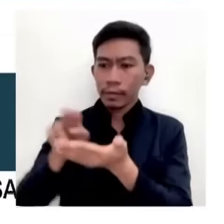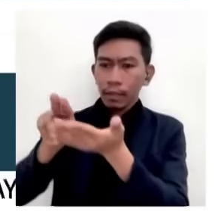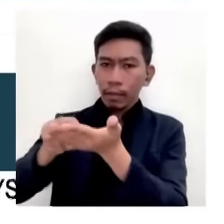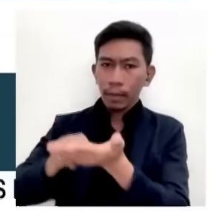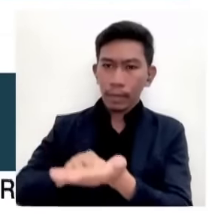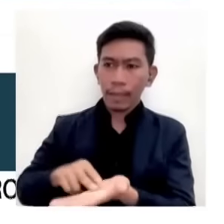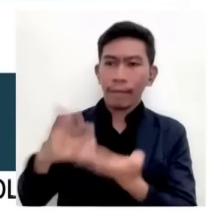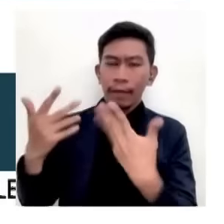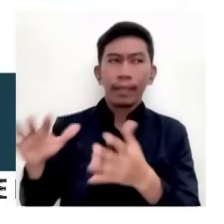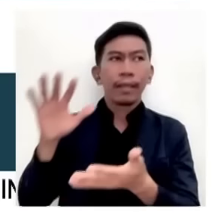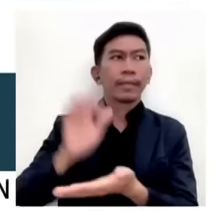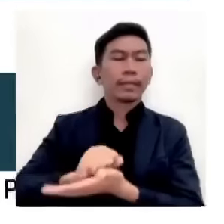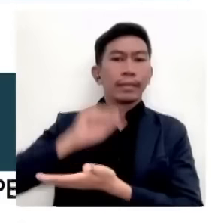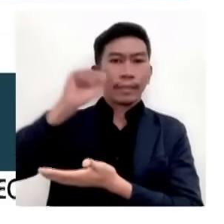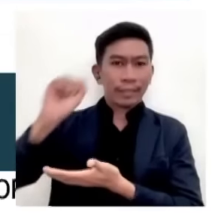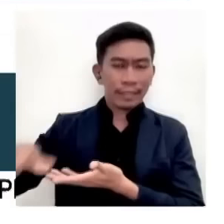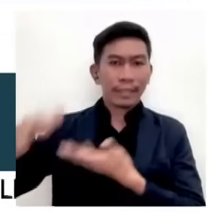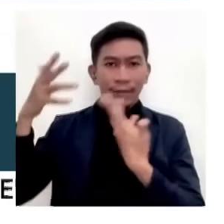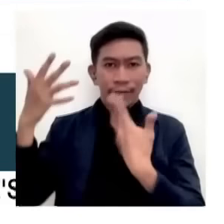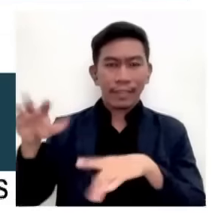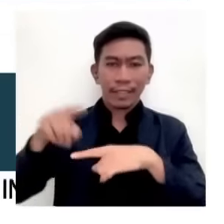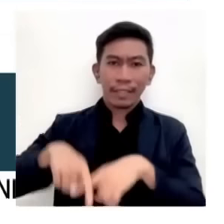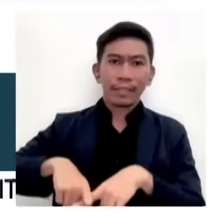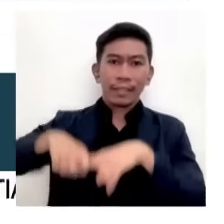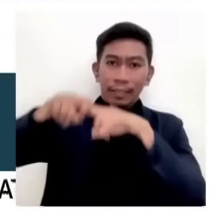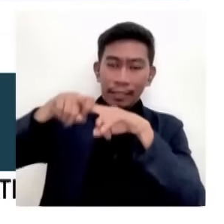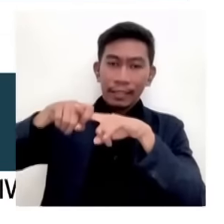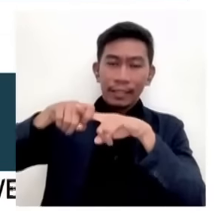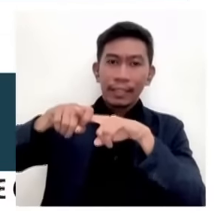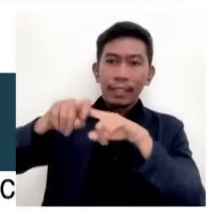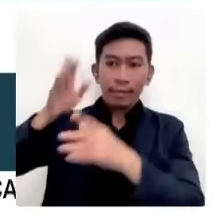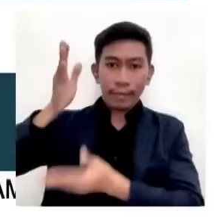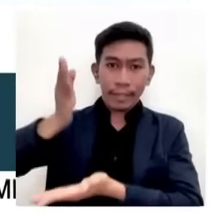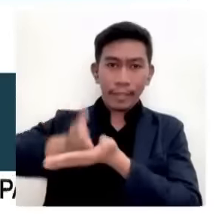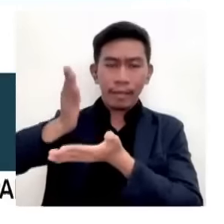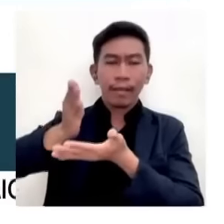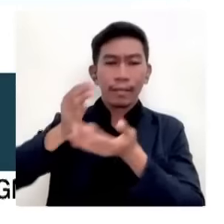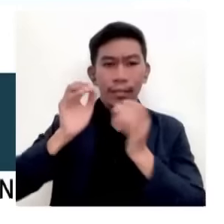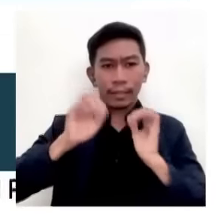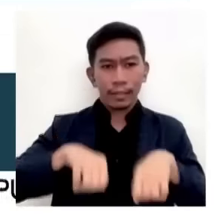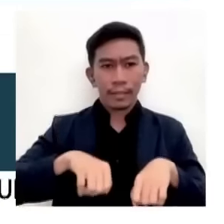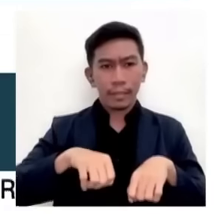dead, or they really put a stop to it, then we will continue to.